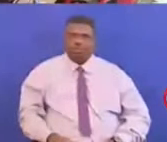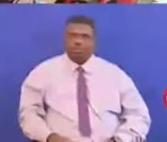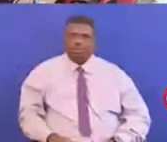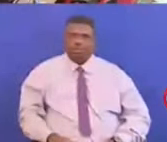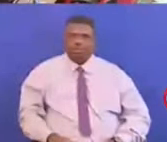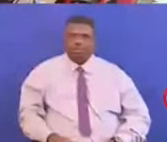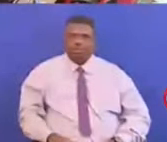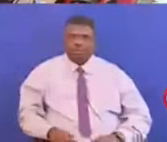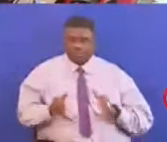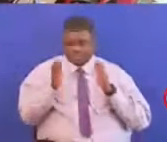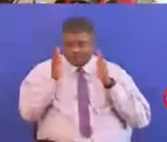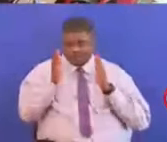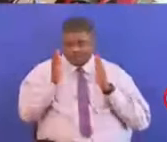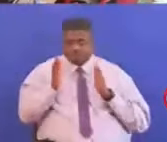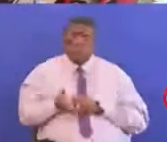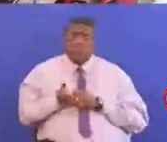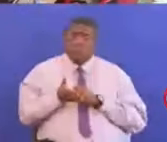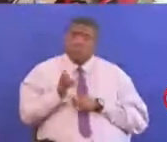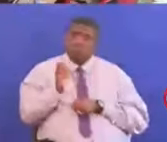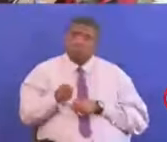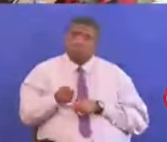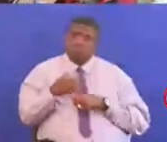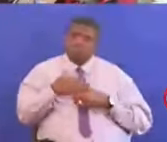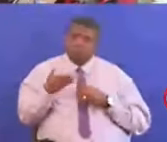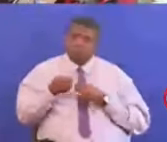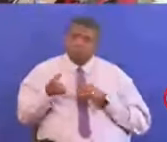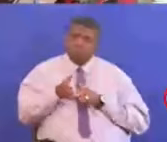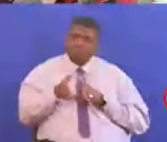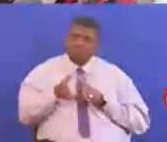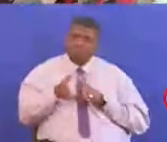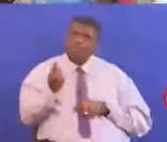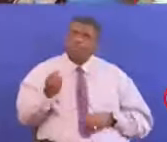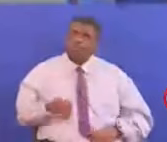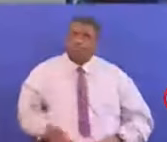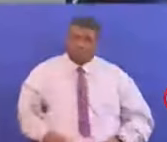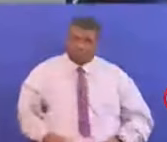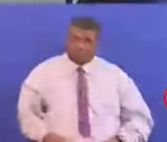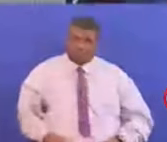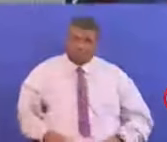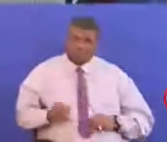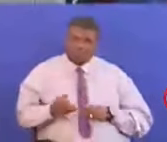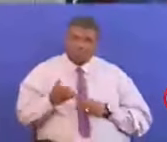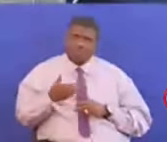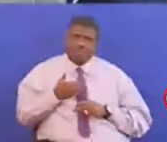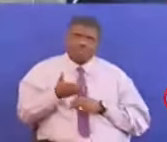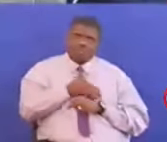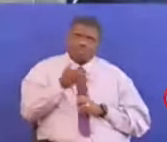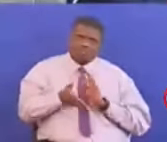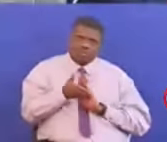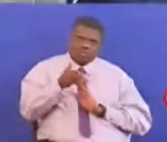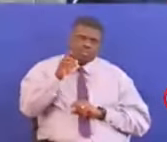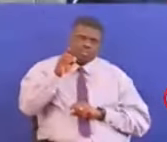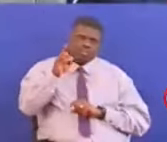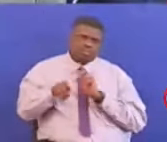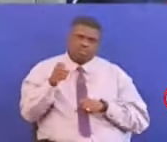Honorable Deputy Speaker, thank you ever so much for giving me this particular opportunity. But before I start asking my question, will you please allow